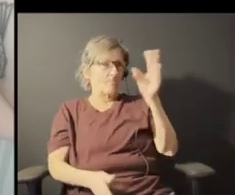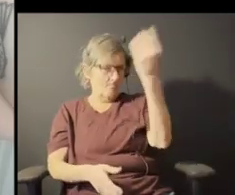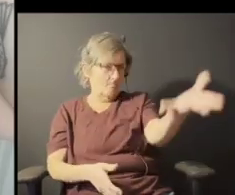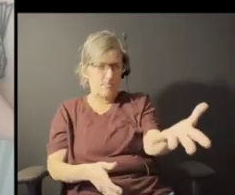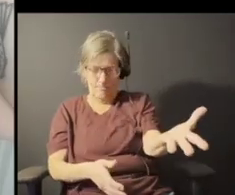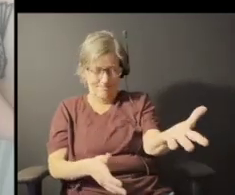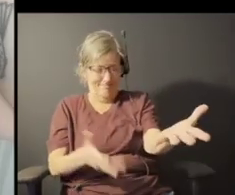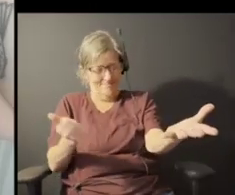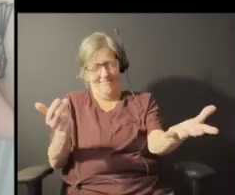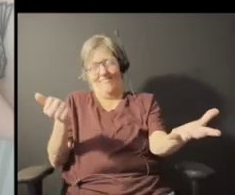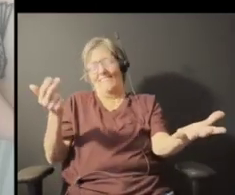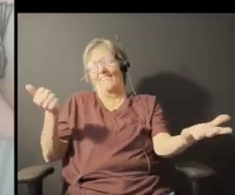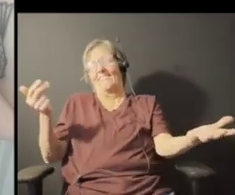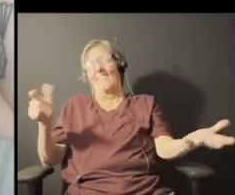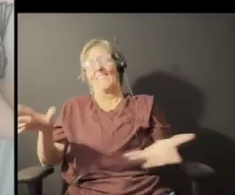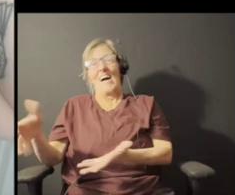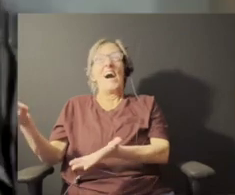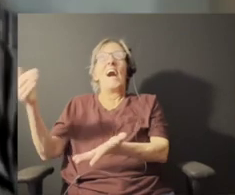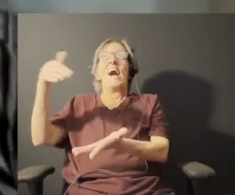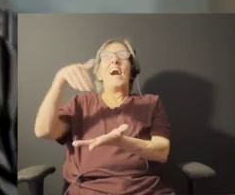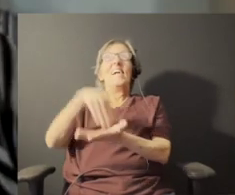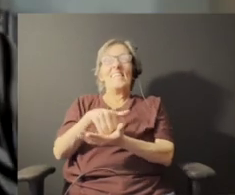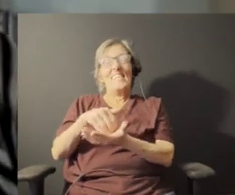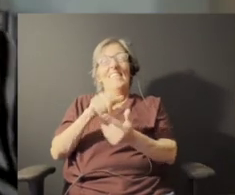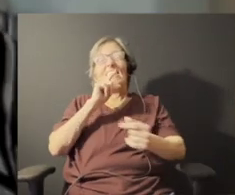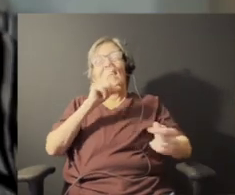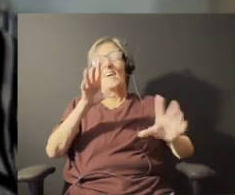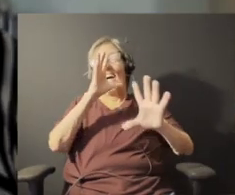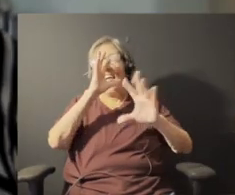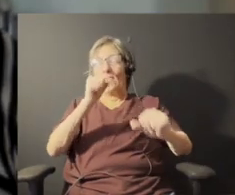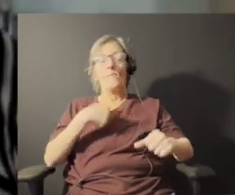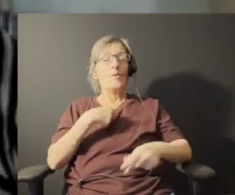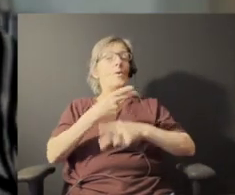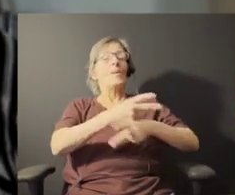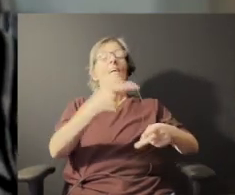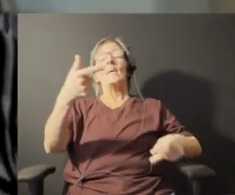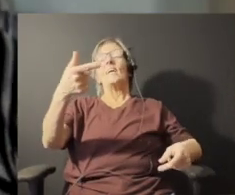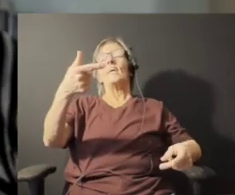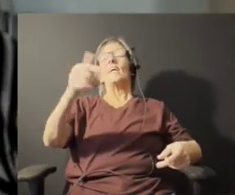not. Seal it again. Yes, we used